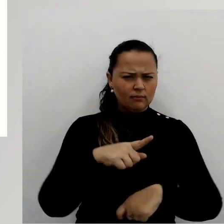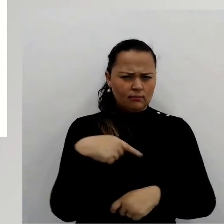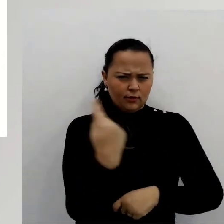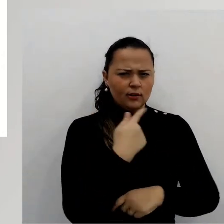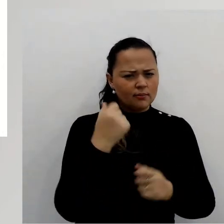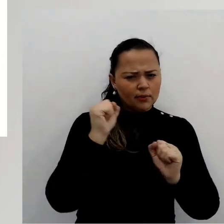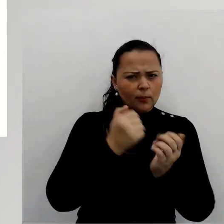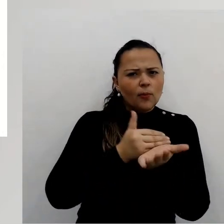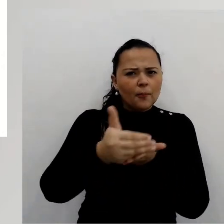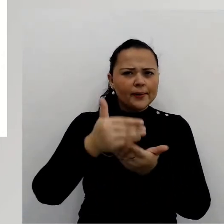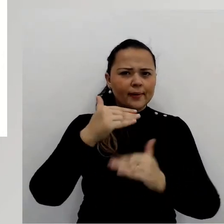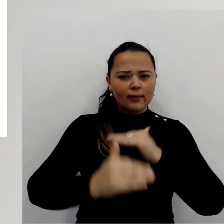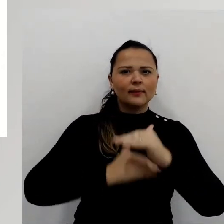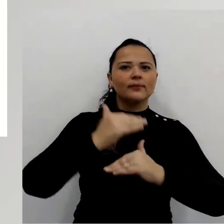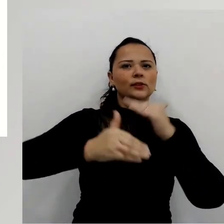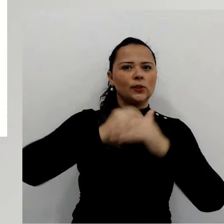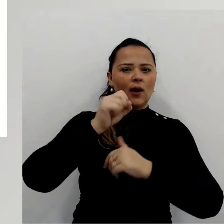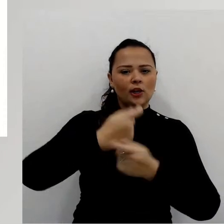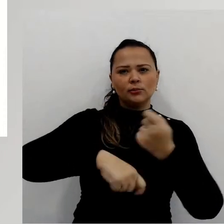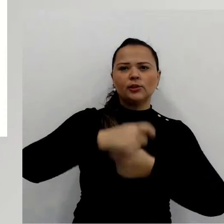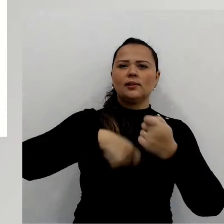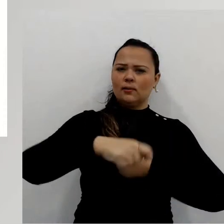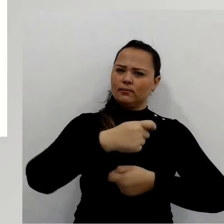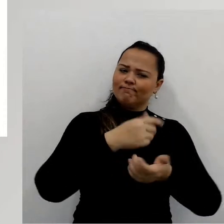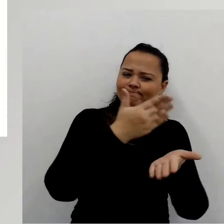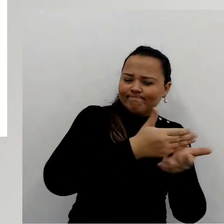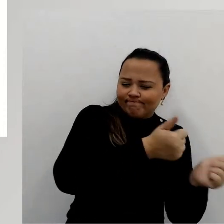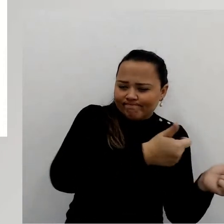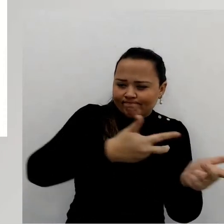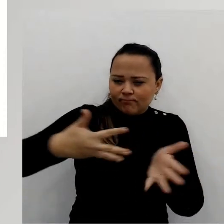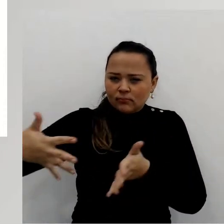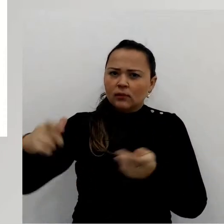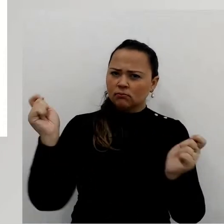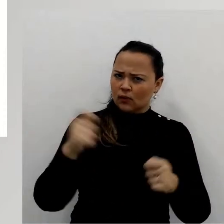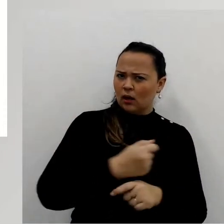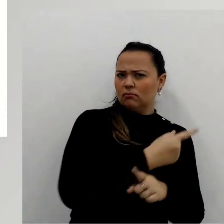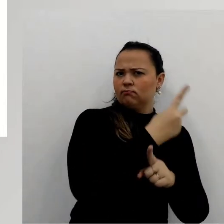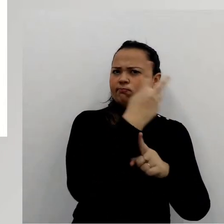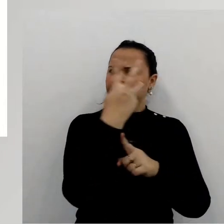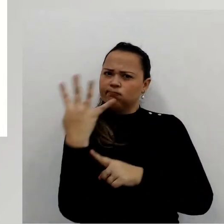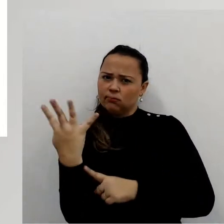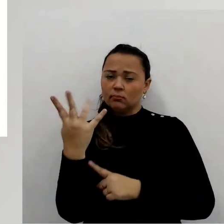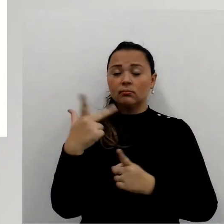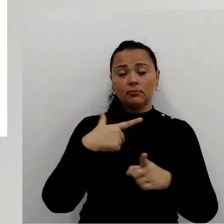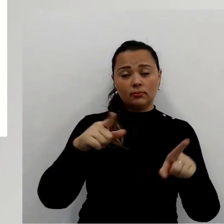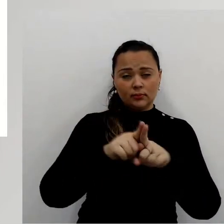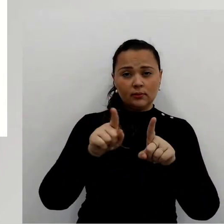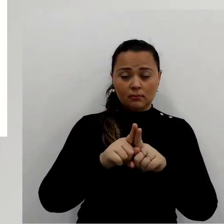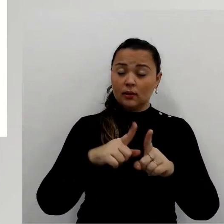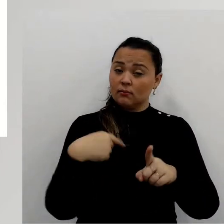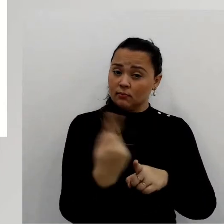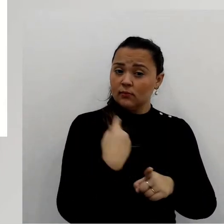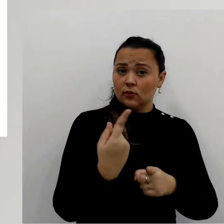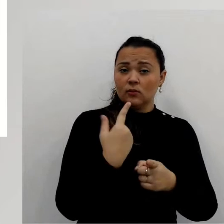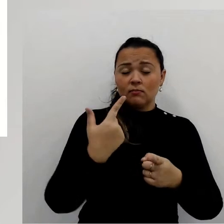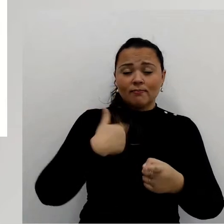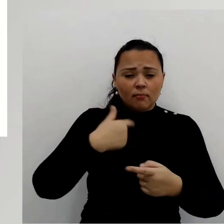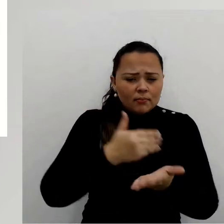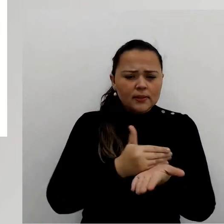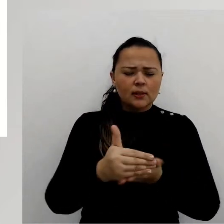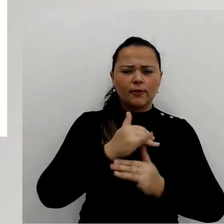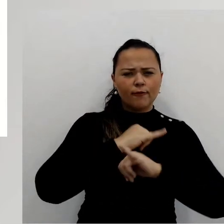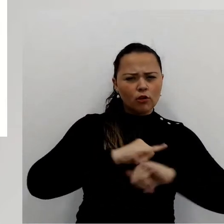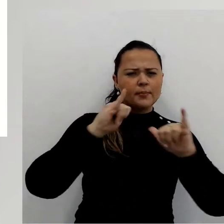management layers. And on top of that, we just started to develop business and information layers. So you've